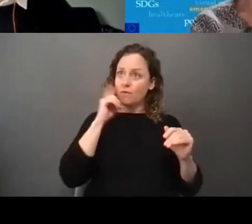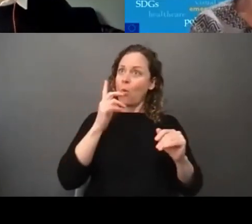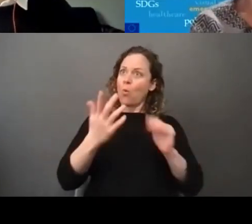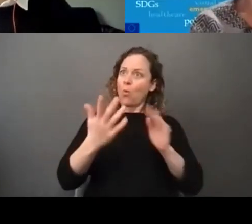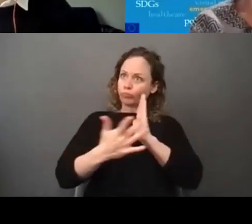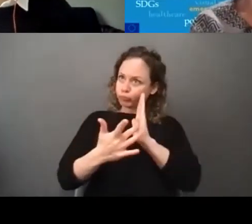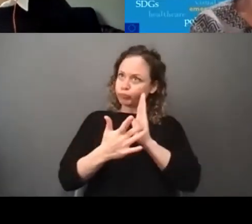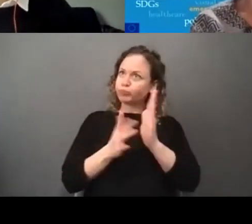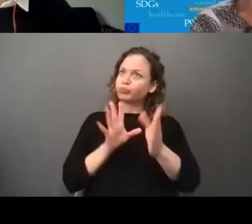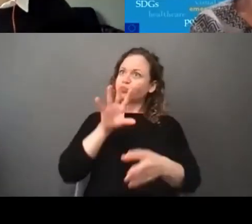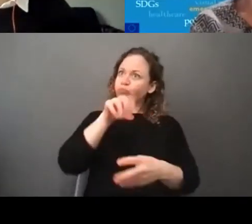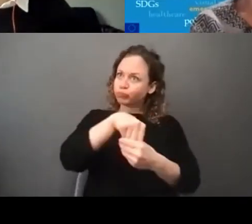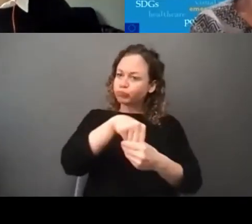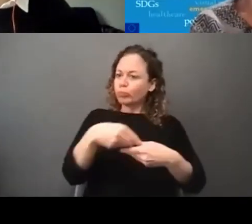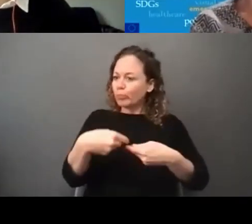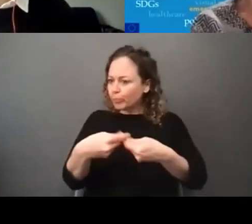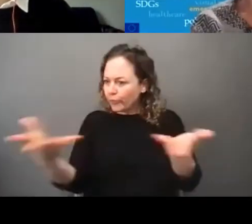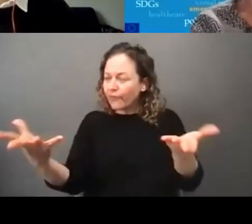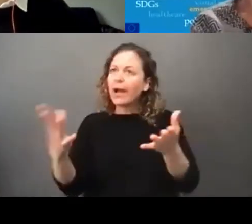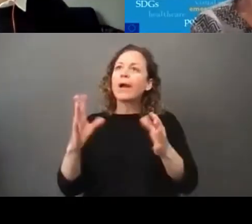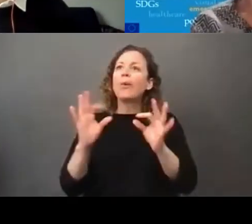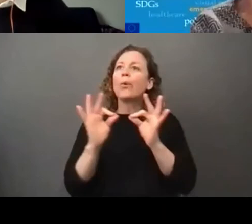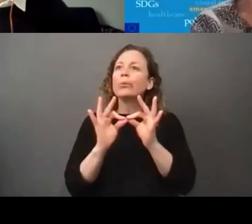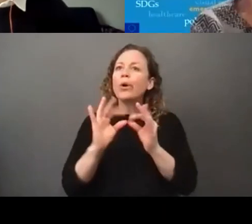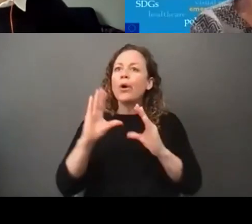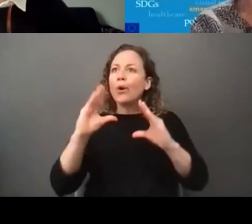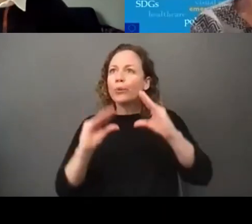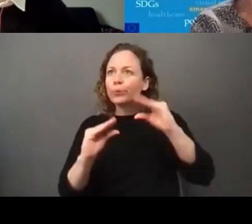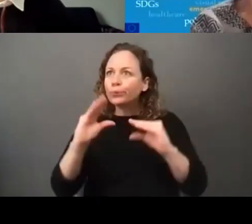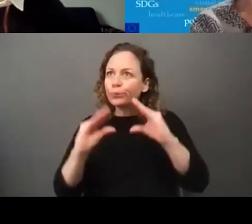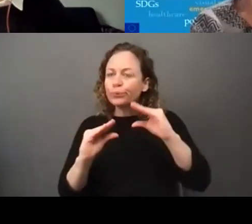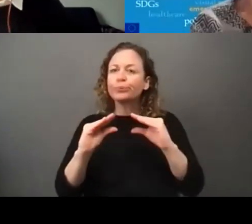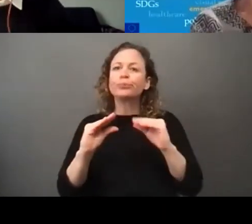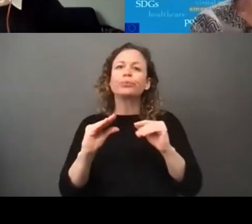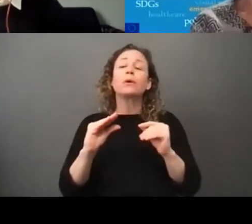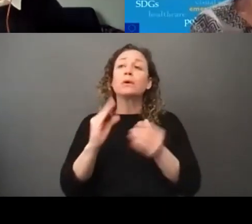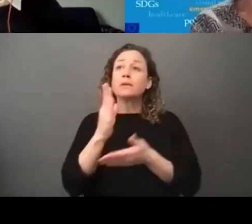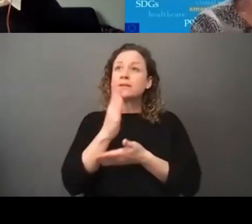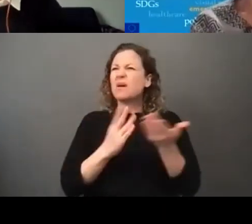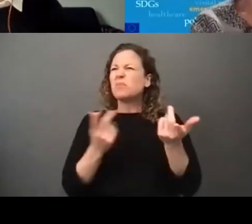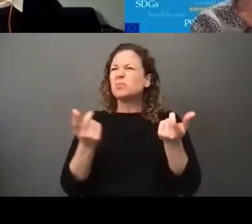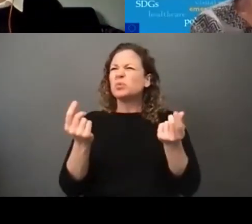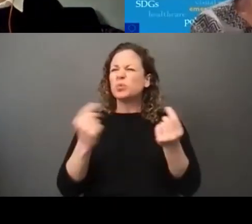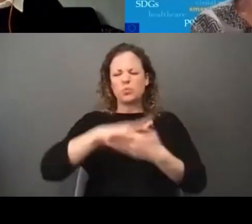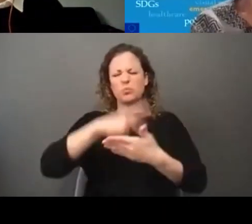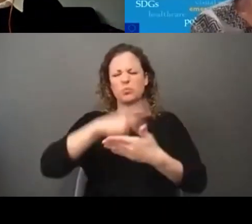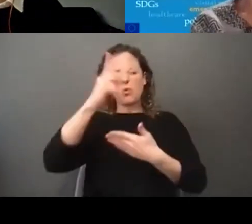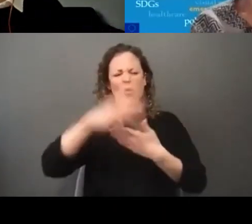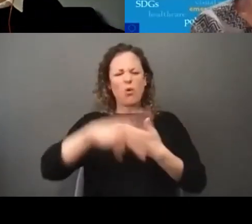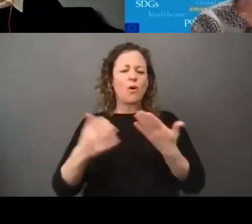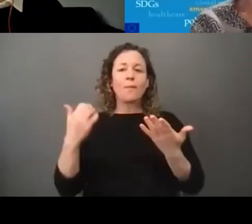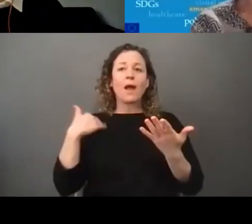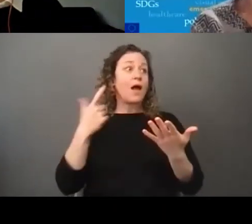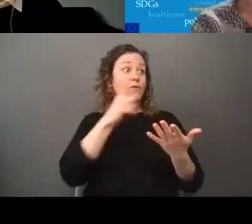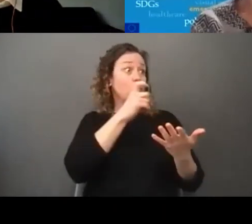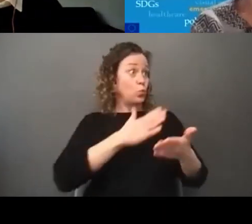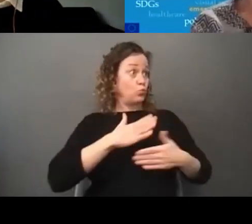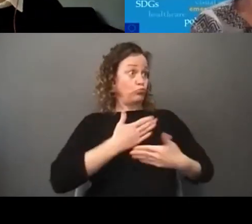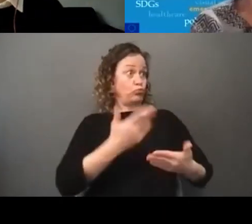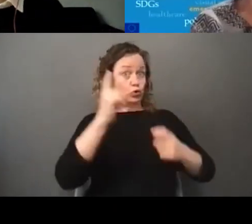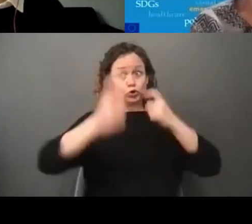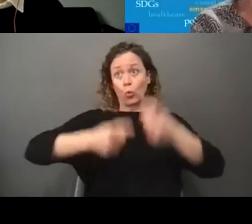aspect, there have been pilots in terms of donations from TELUS or Best